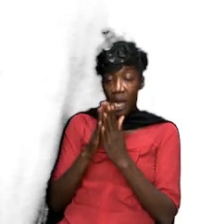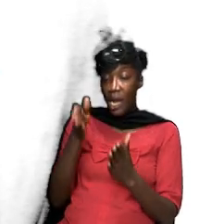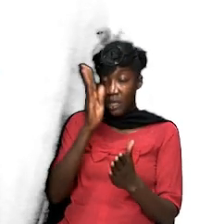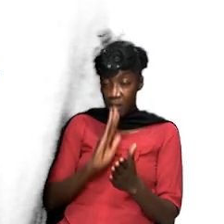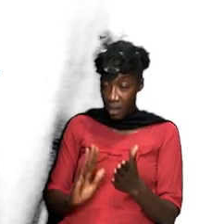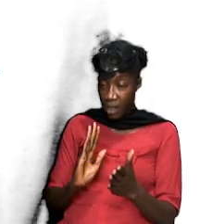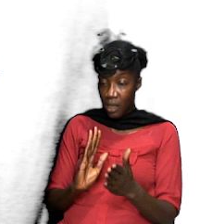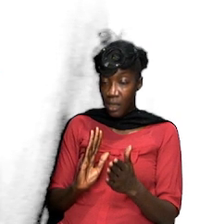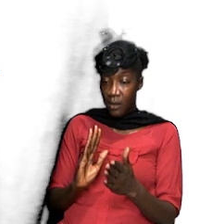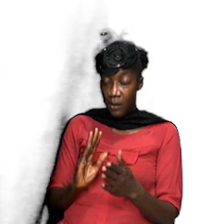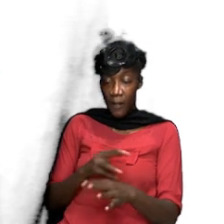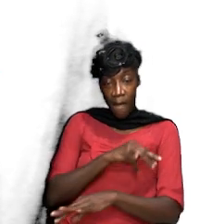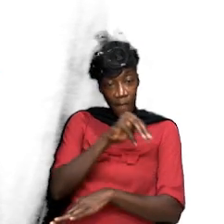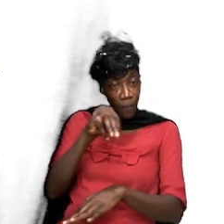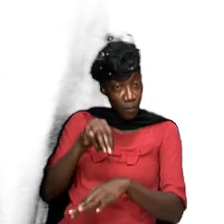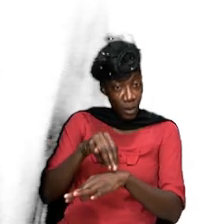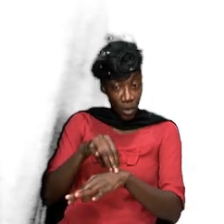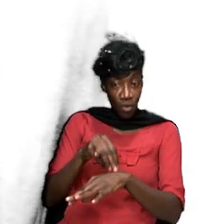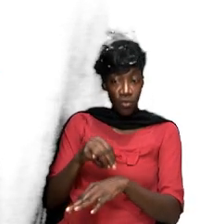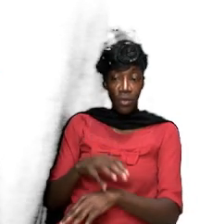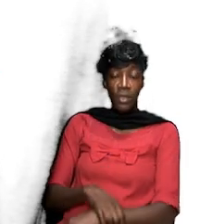ministry.